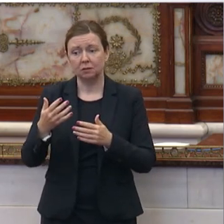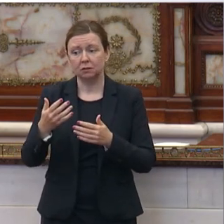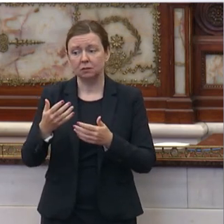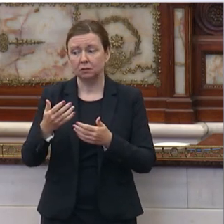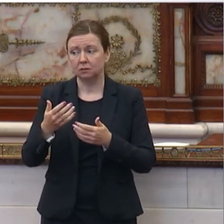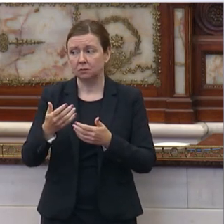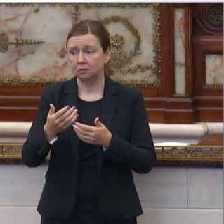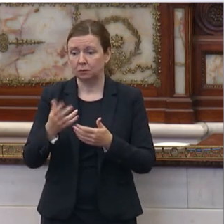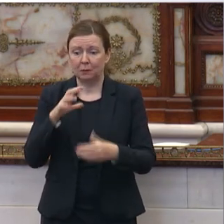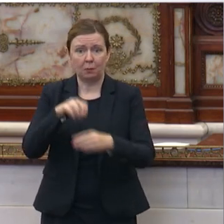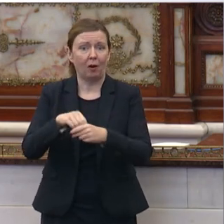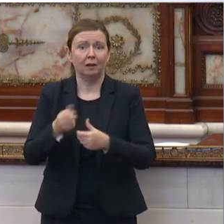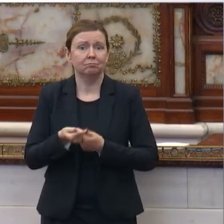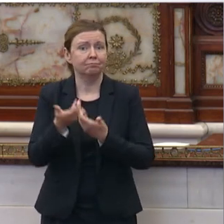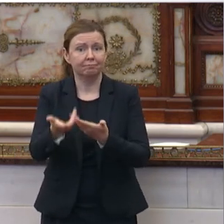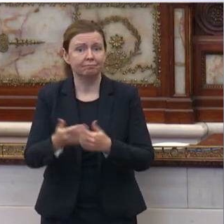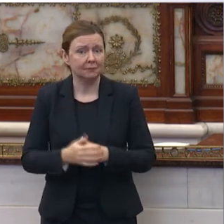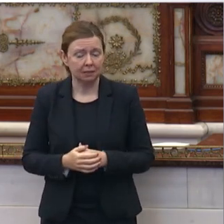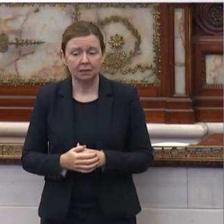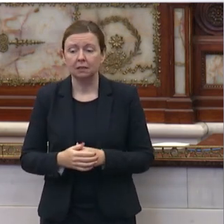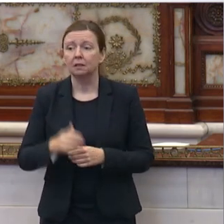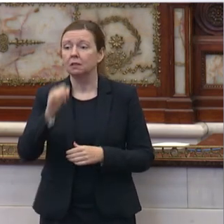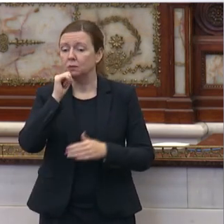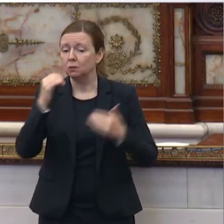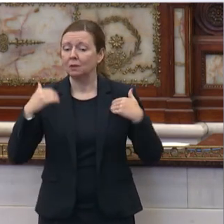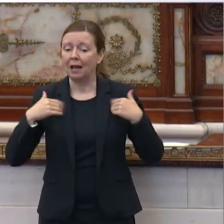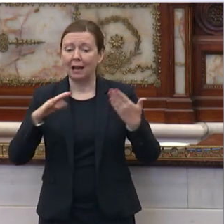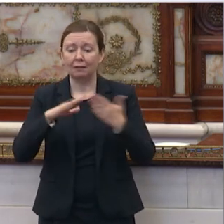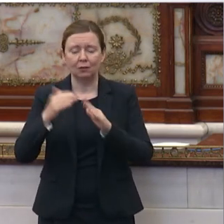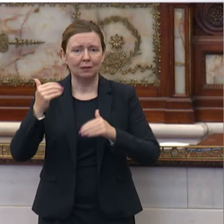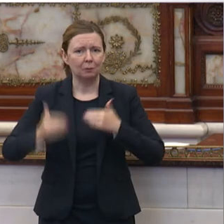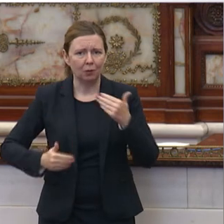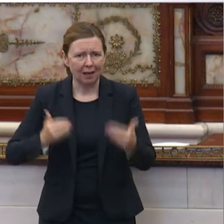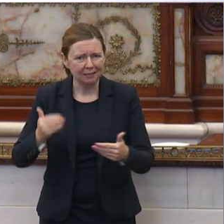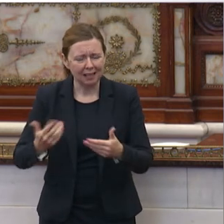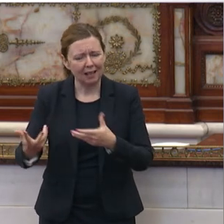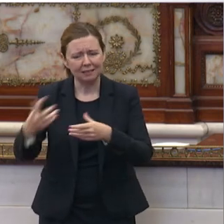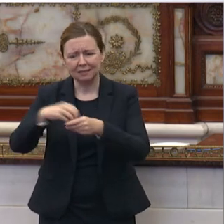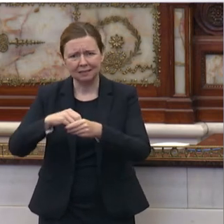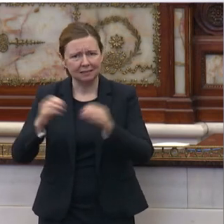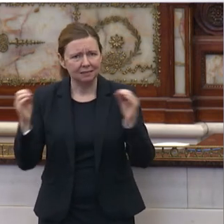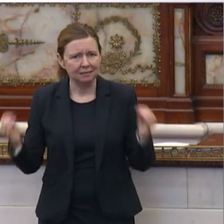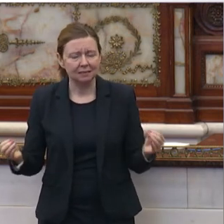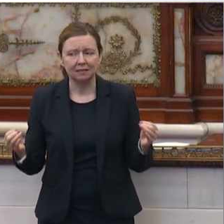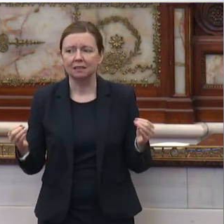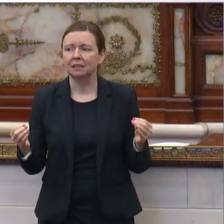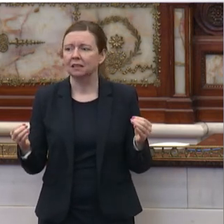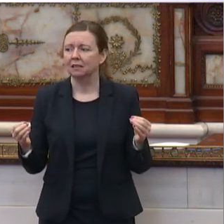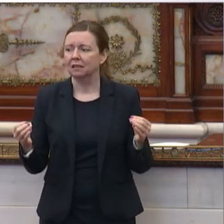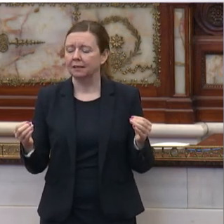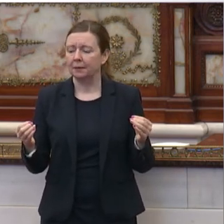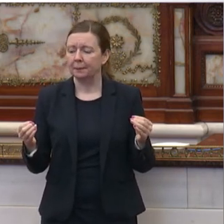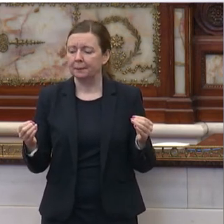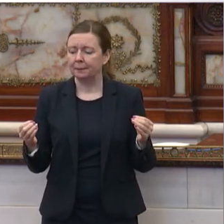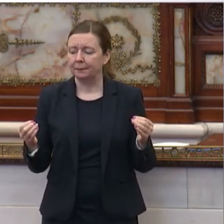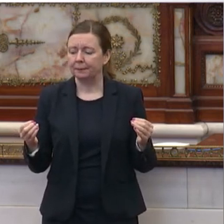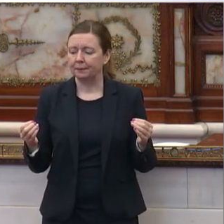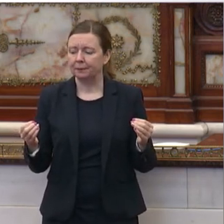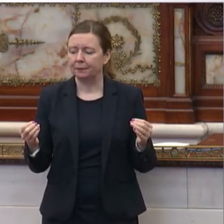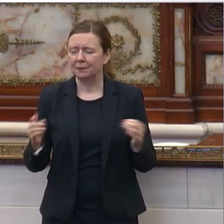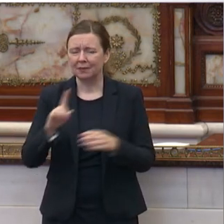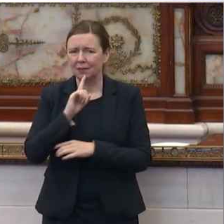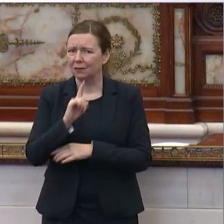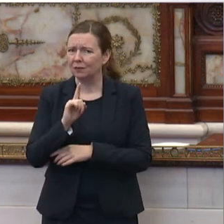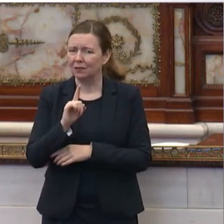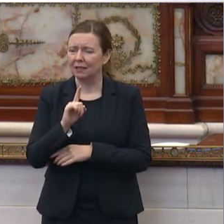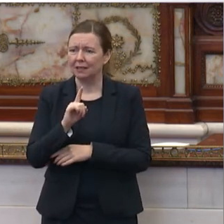be a part of this. To not have a community process, now I have a community process, is really going